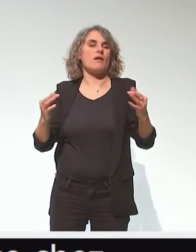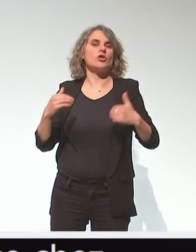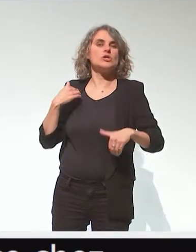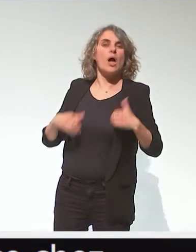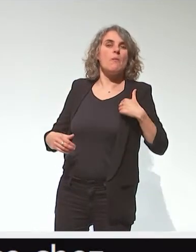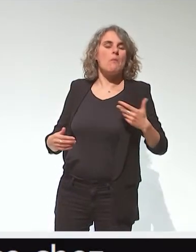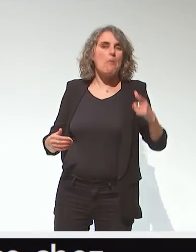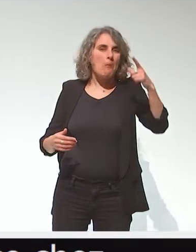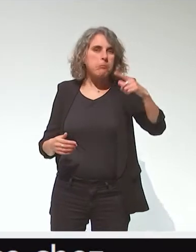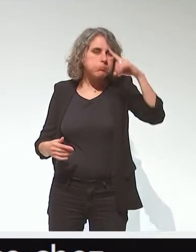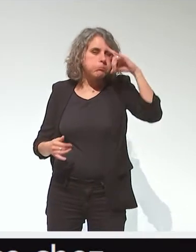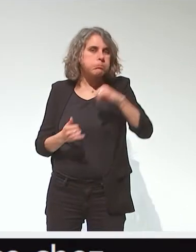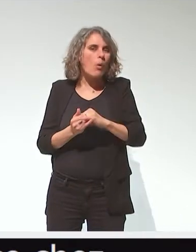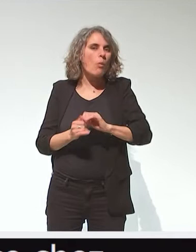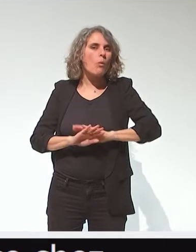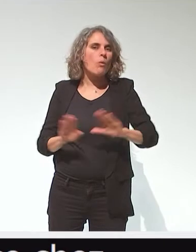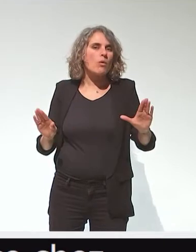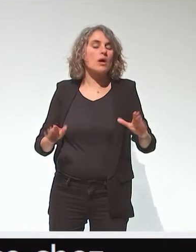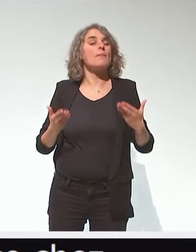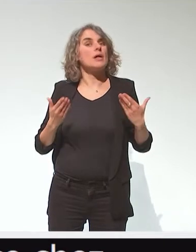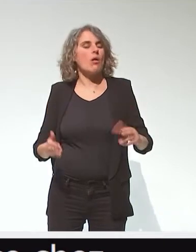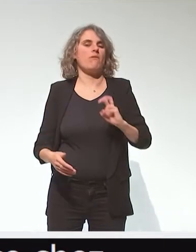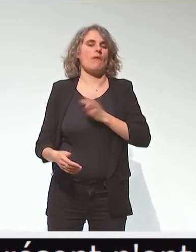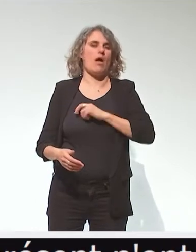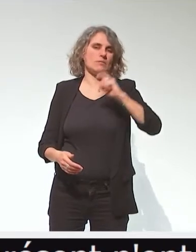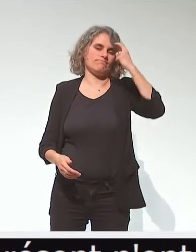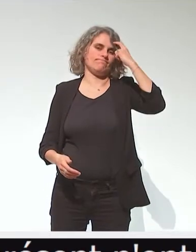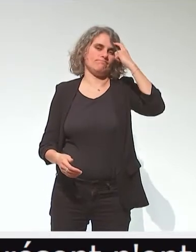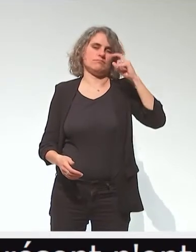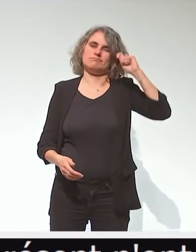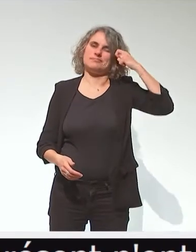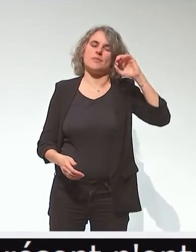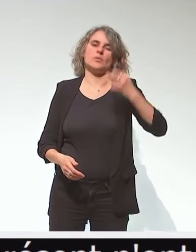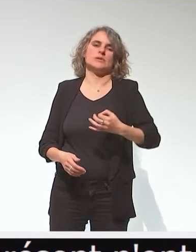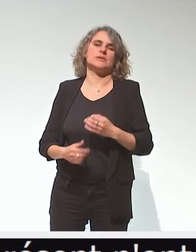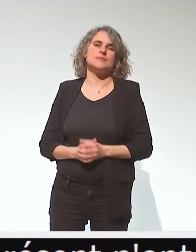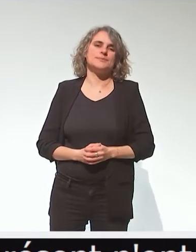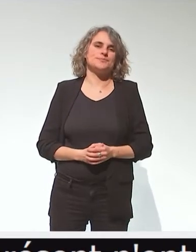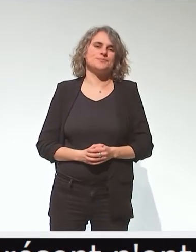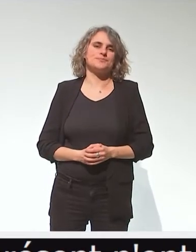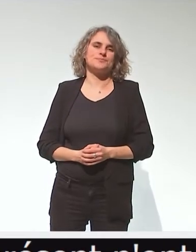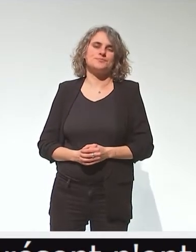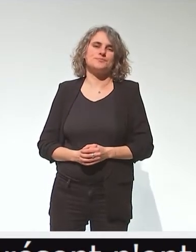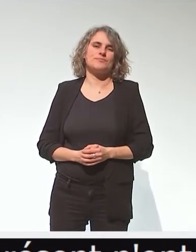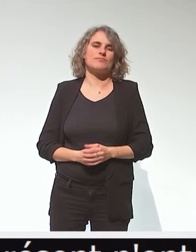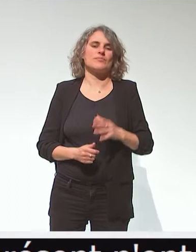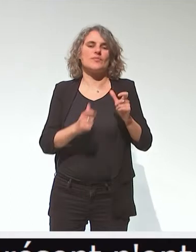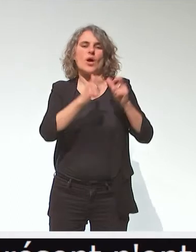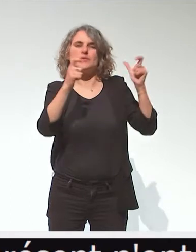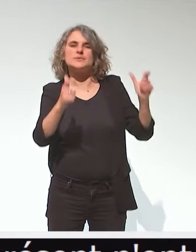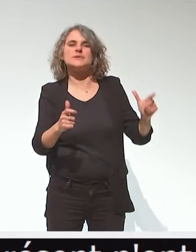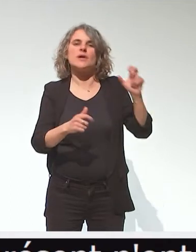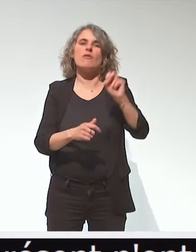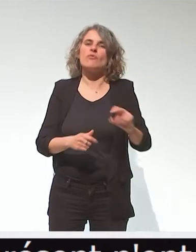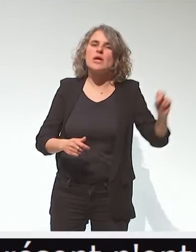correspondingly to their topic, be it financial associations or travel agencies, now sit at